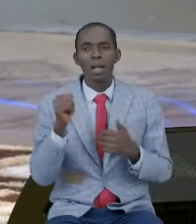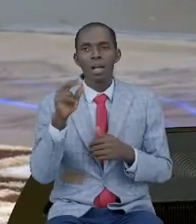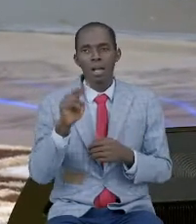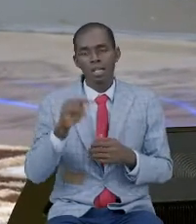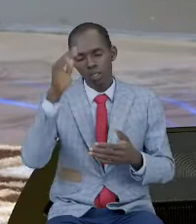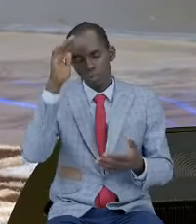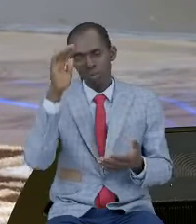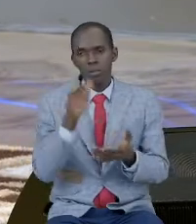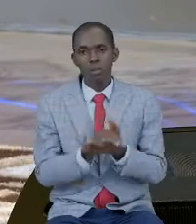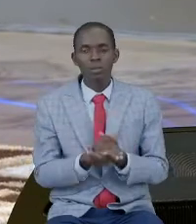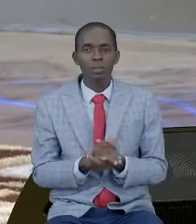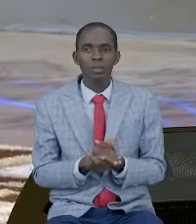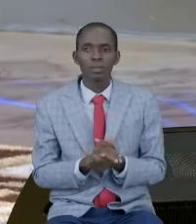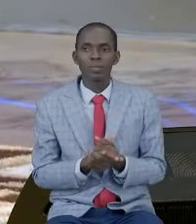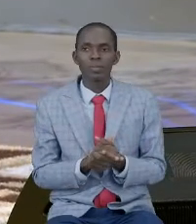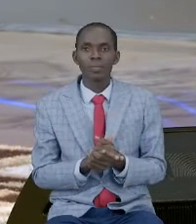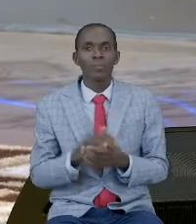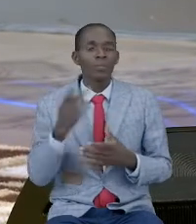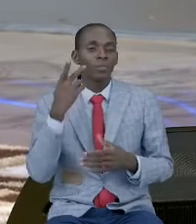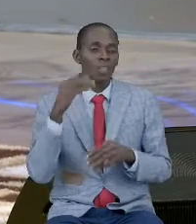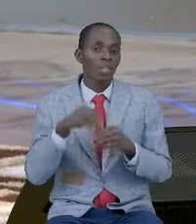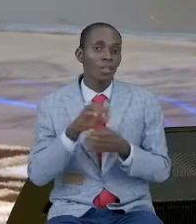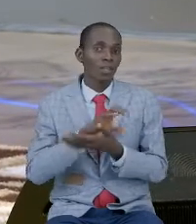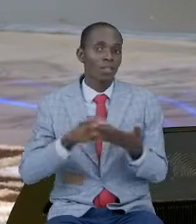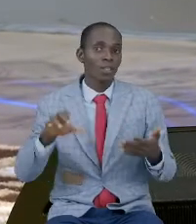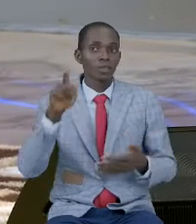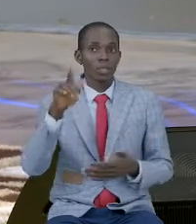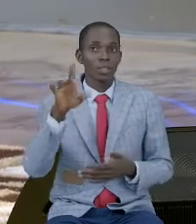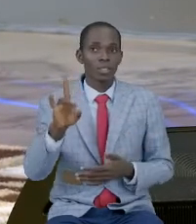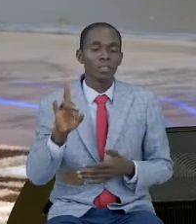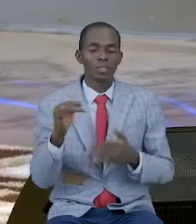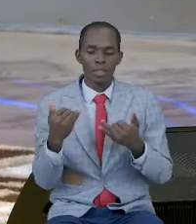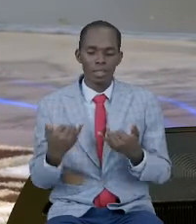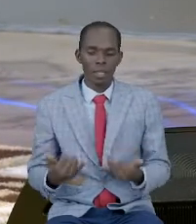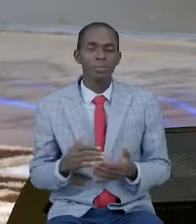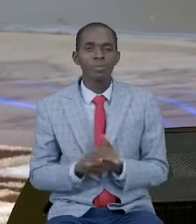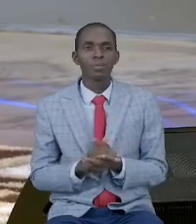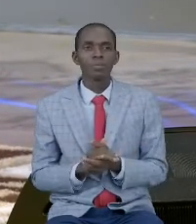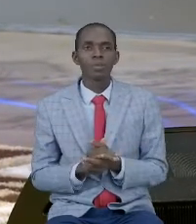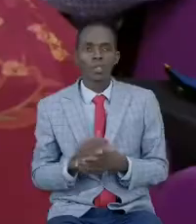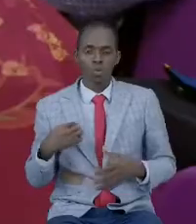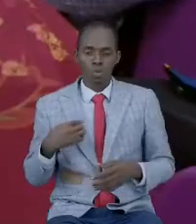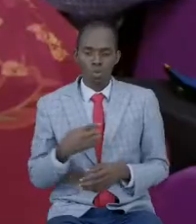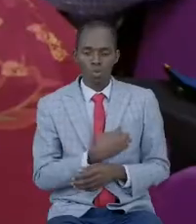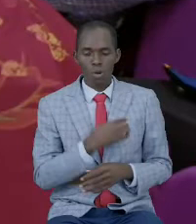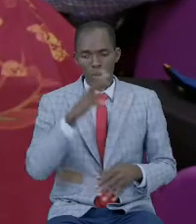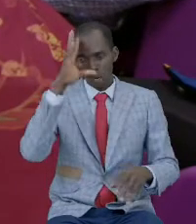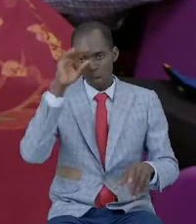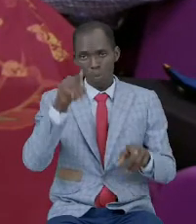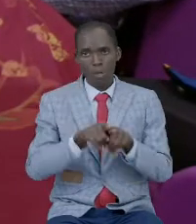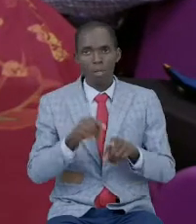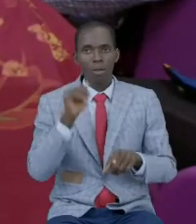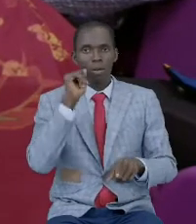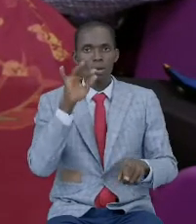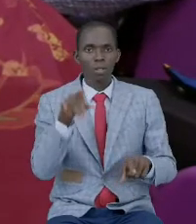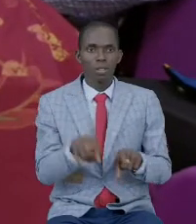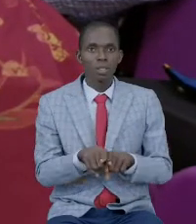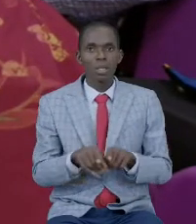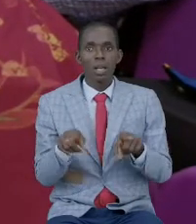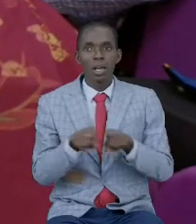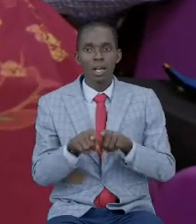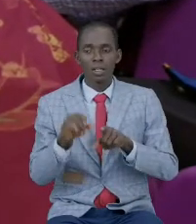has an husband. Verse 28, now we, brethren, as Isaac